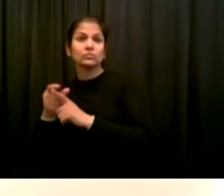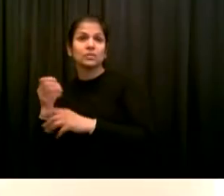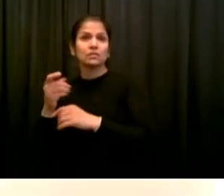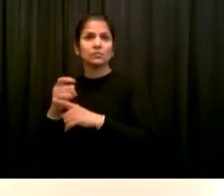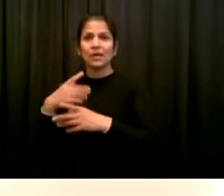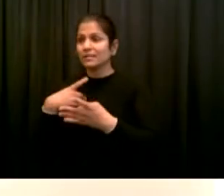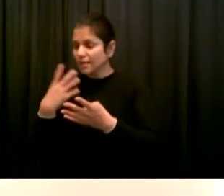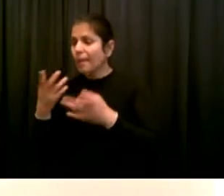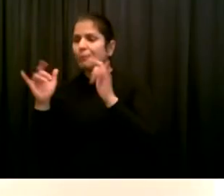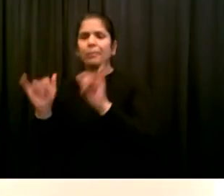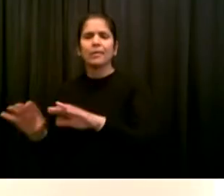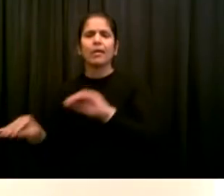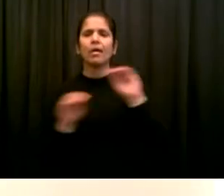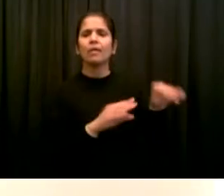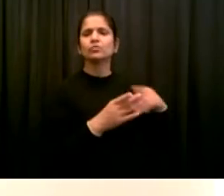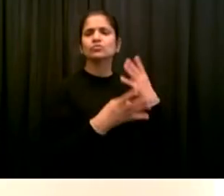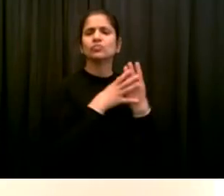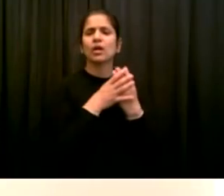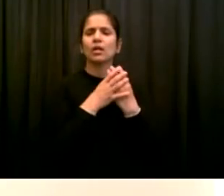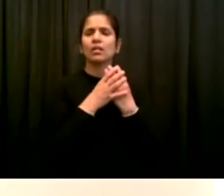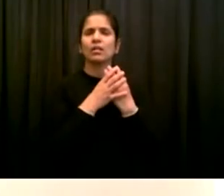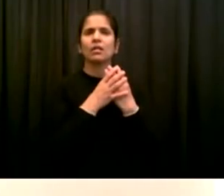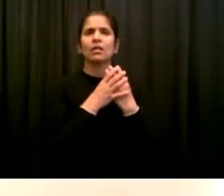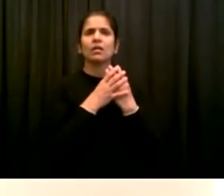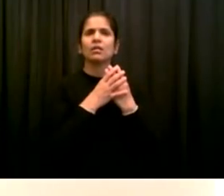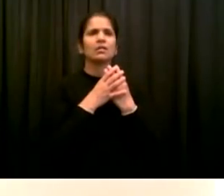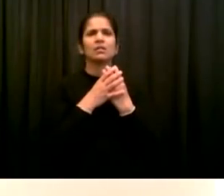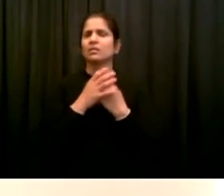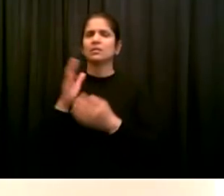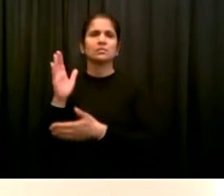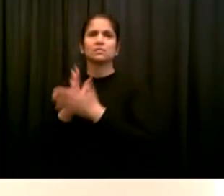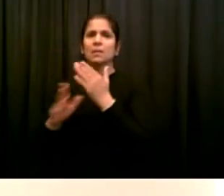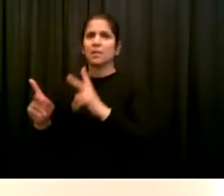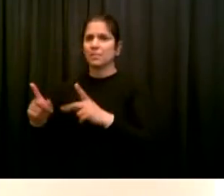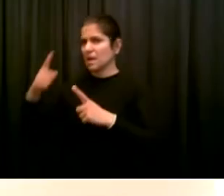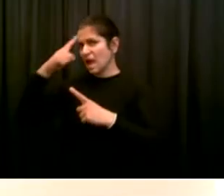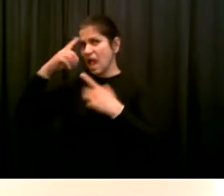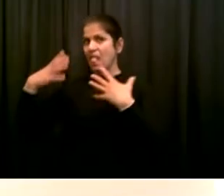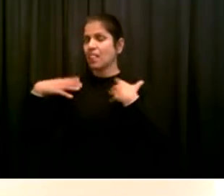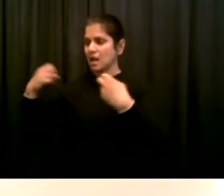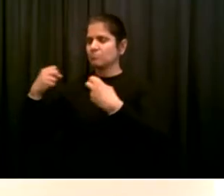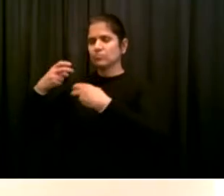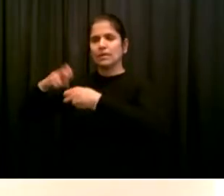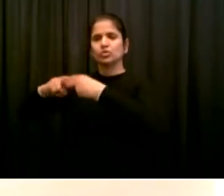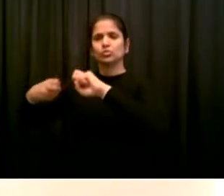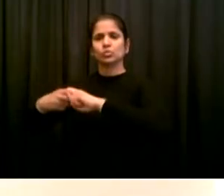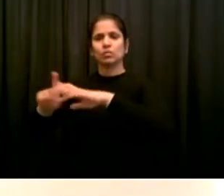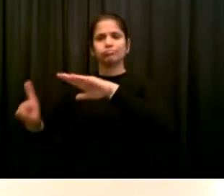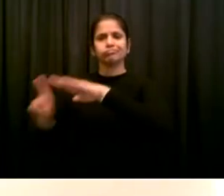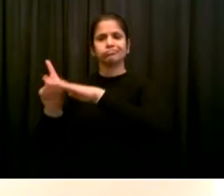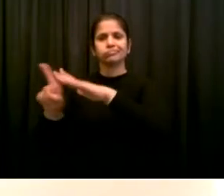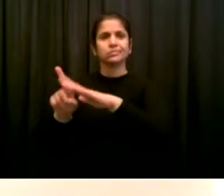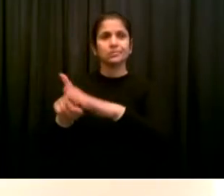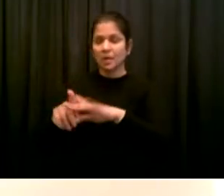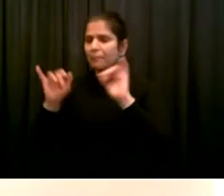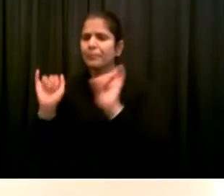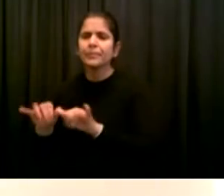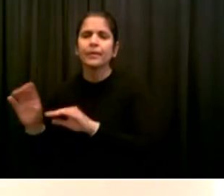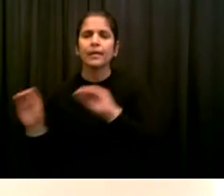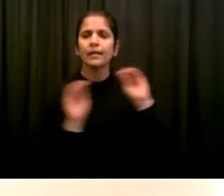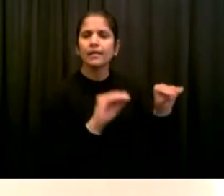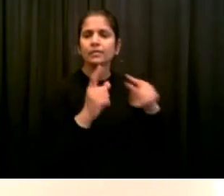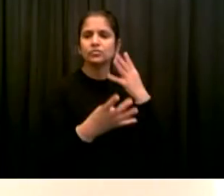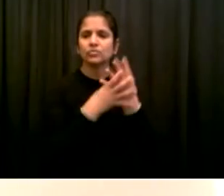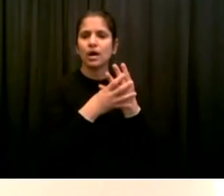who have mental health challenges that become involved with the justice system. And very often, it's because the systems that are there